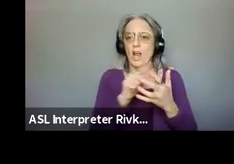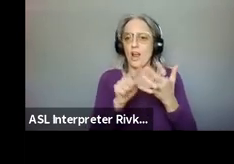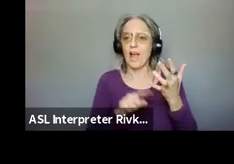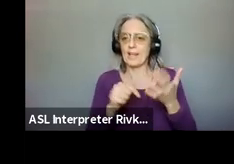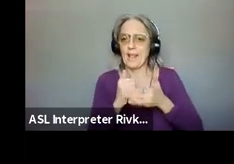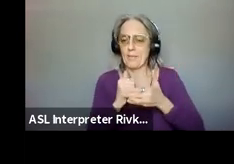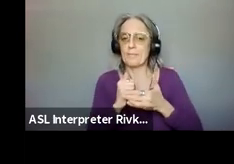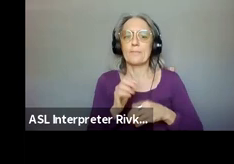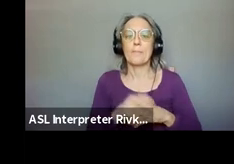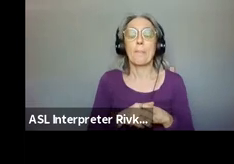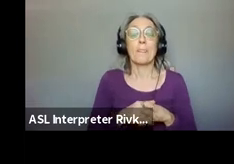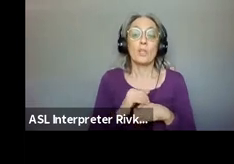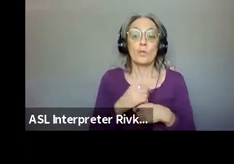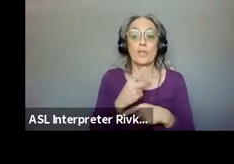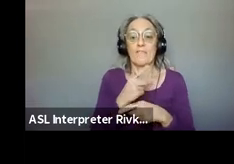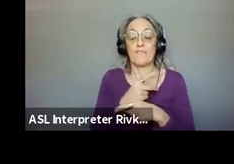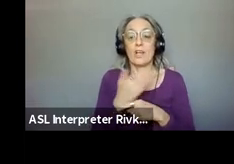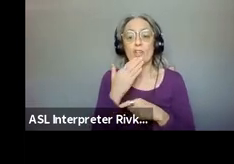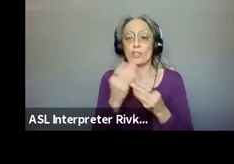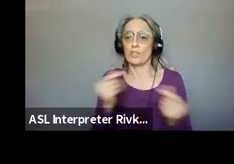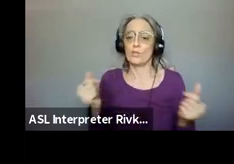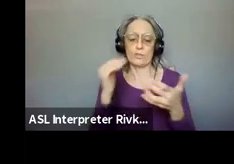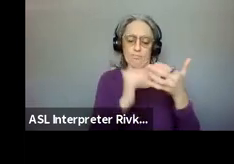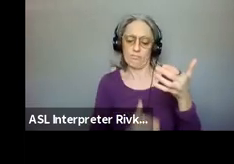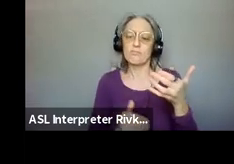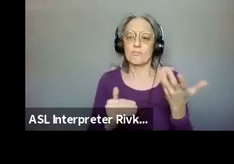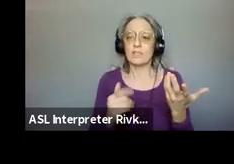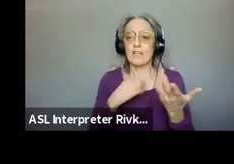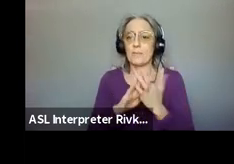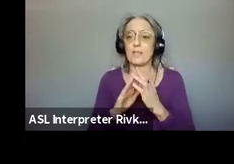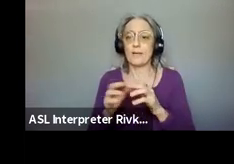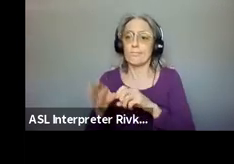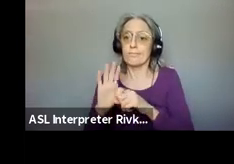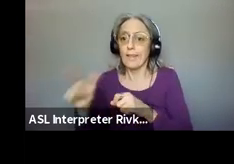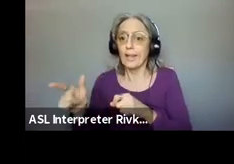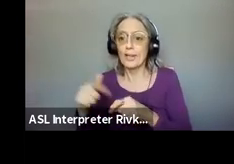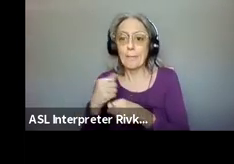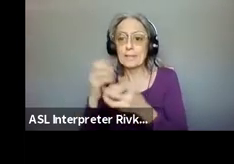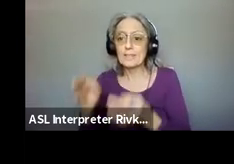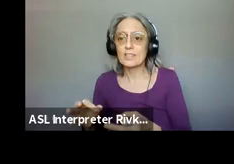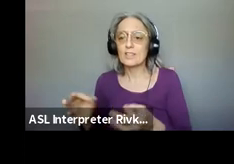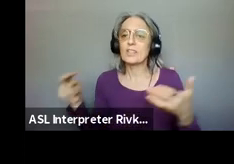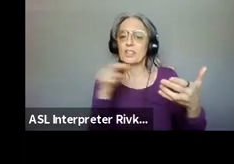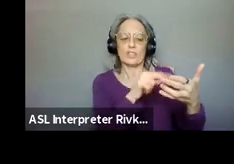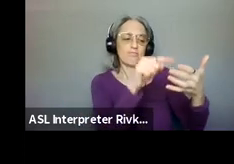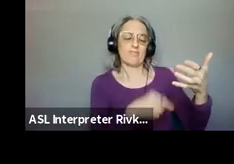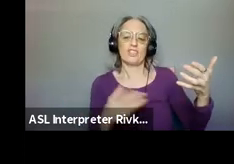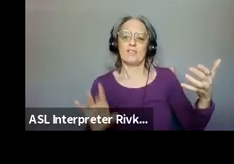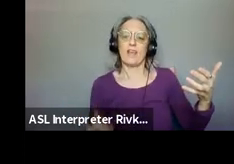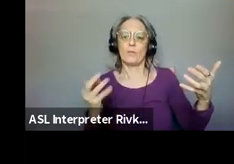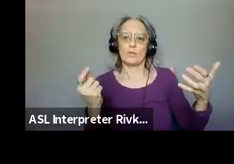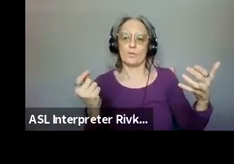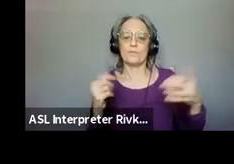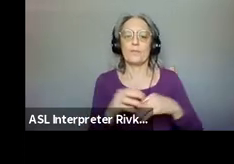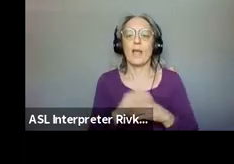really creative solution to capacity issues, as well as allow them to be in a least restrictive alternative. Because ideally